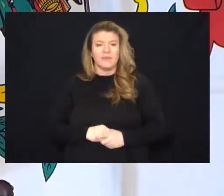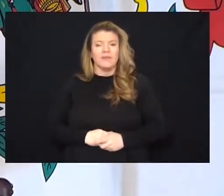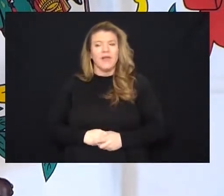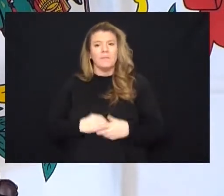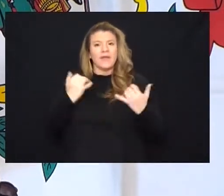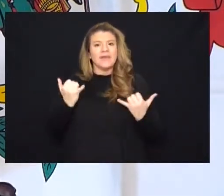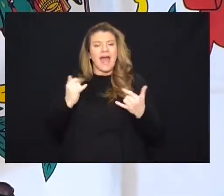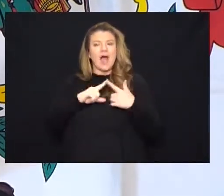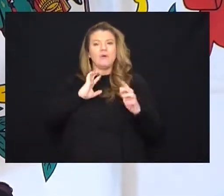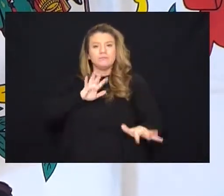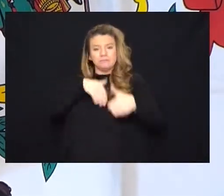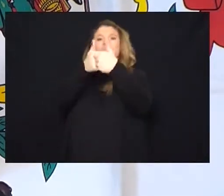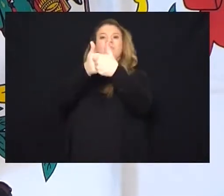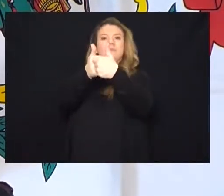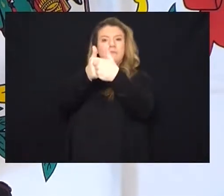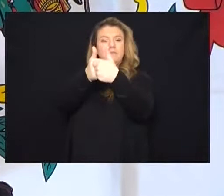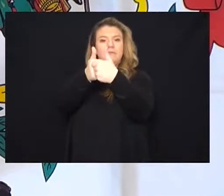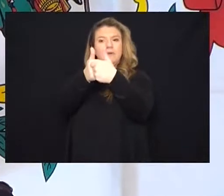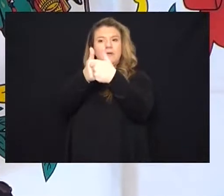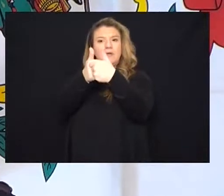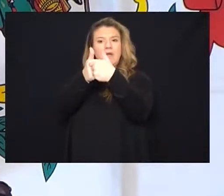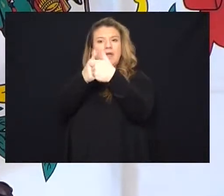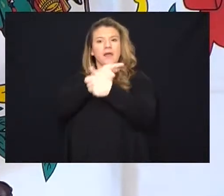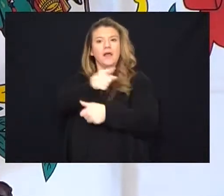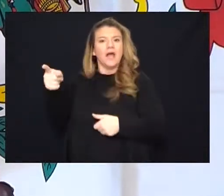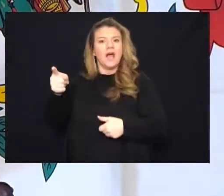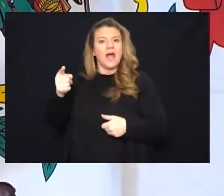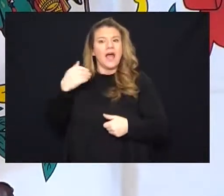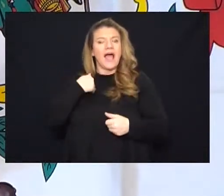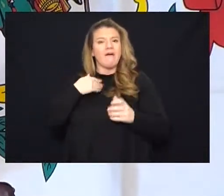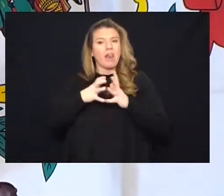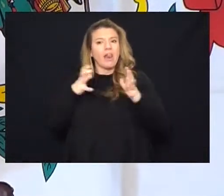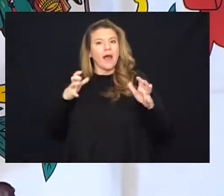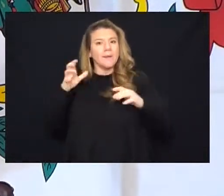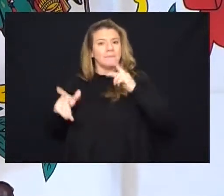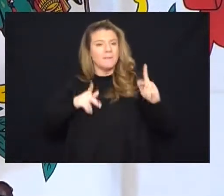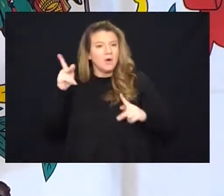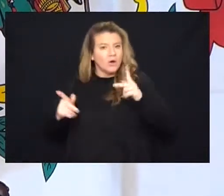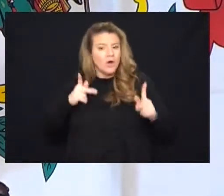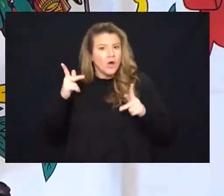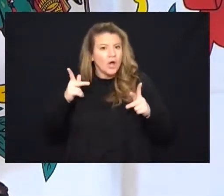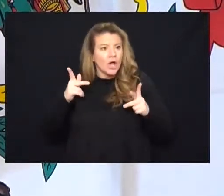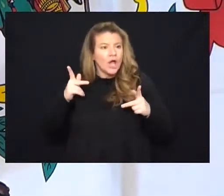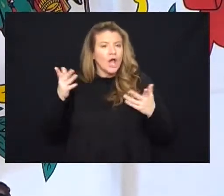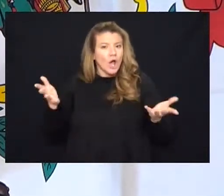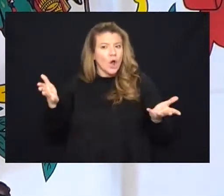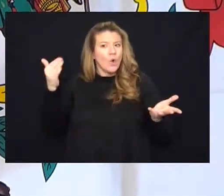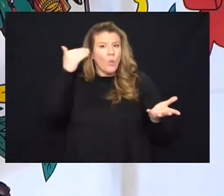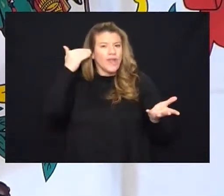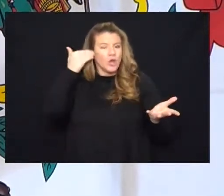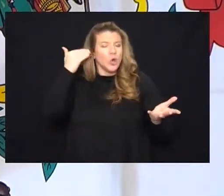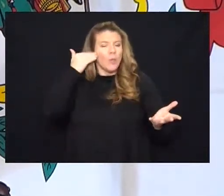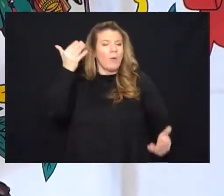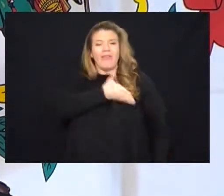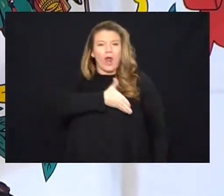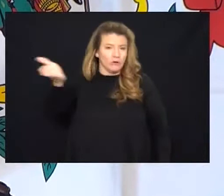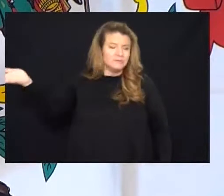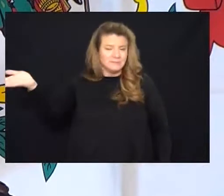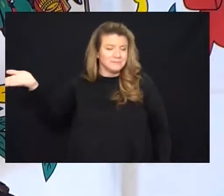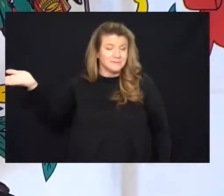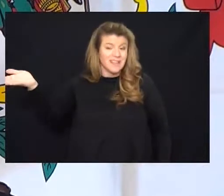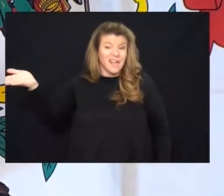wall to where we've got a bunch of folks that we really knew existed within West Virginia that